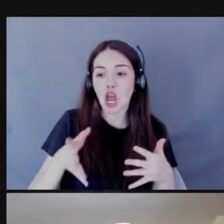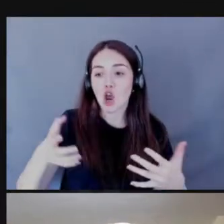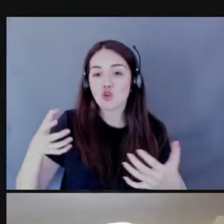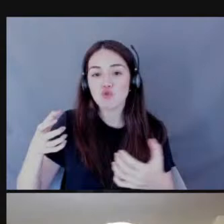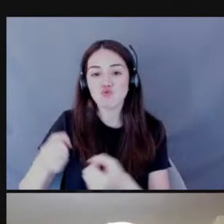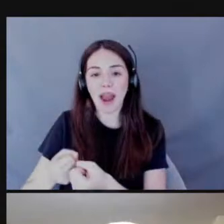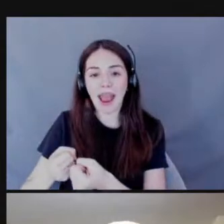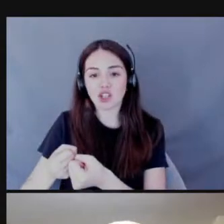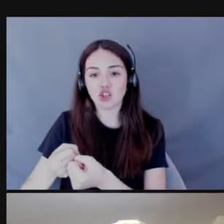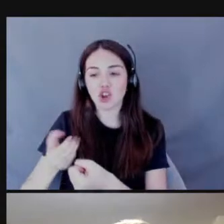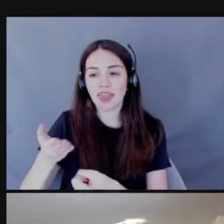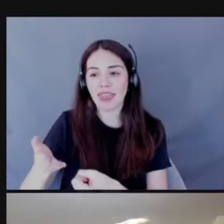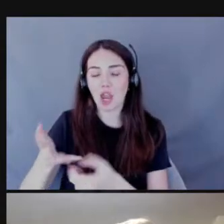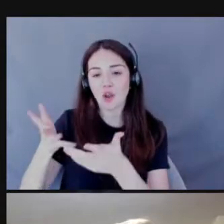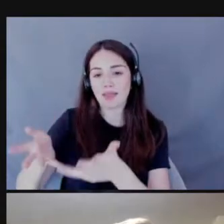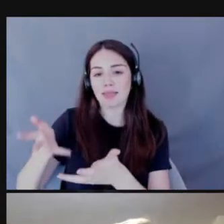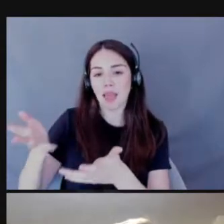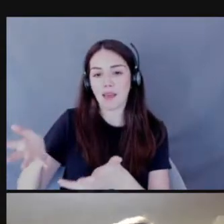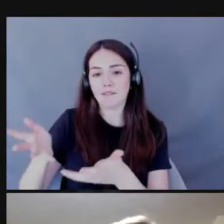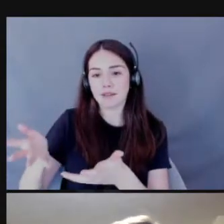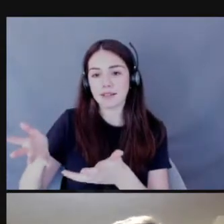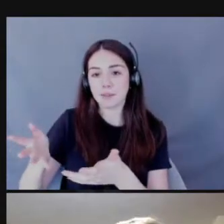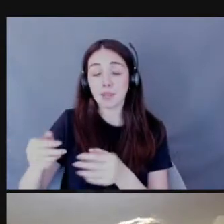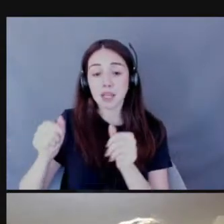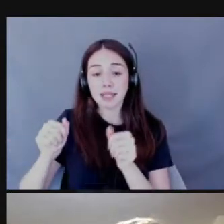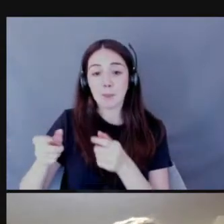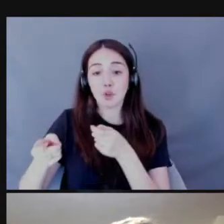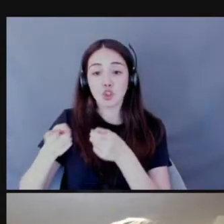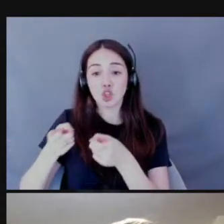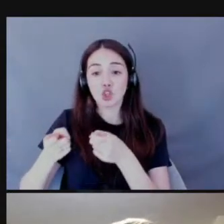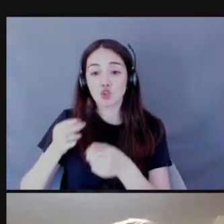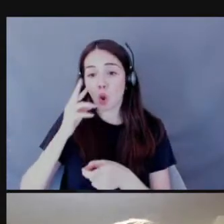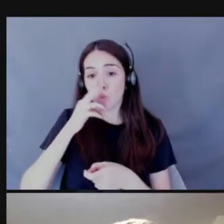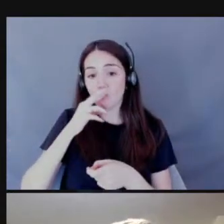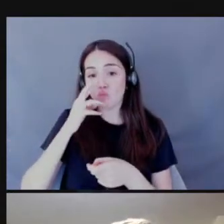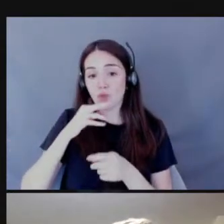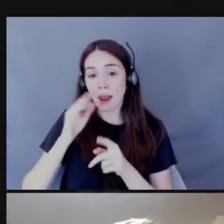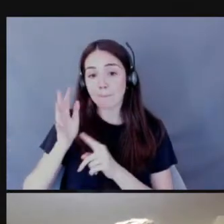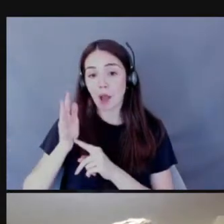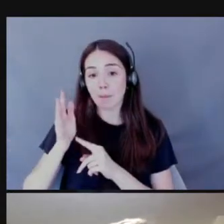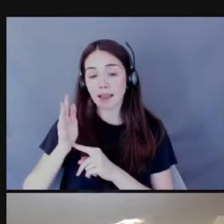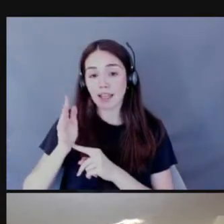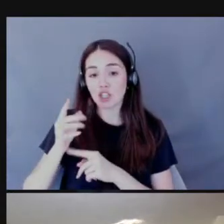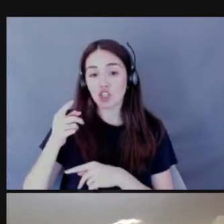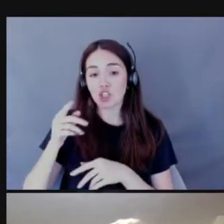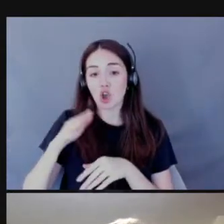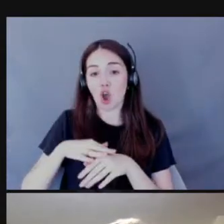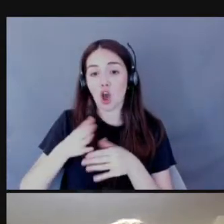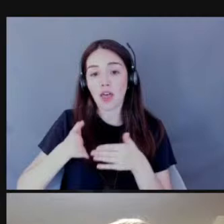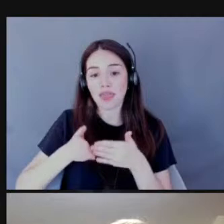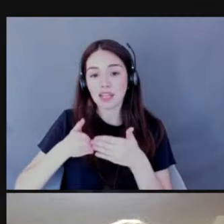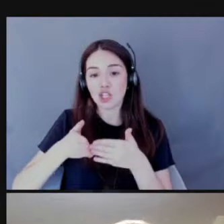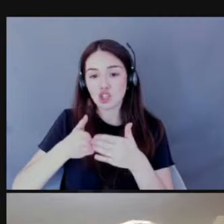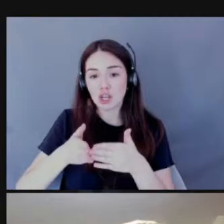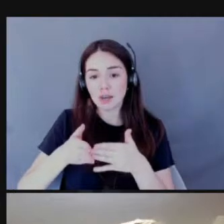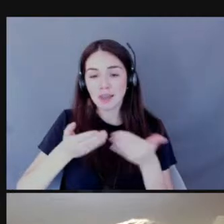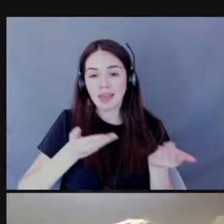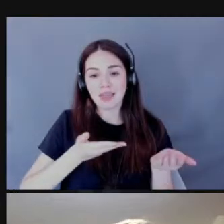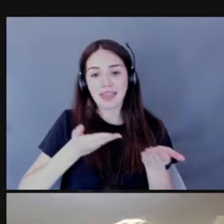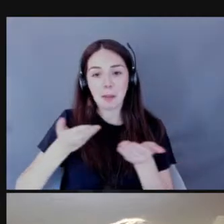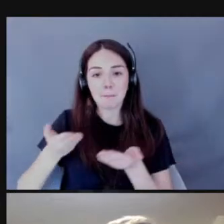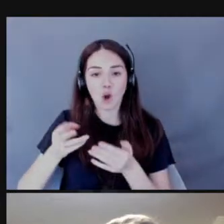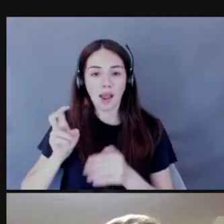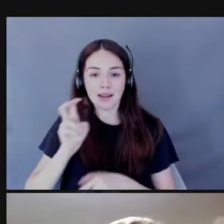left. And that in order to control their rat populations on the ships, they had carried snakes